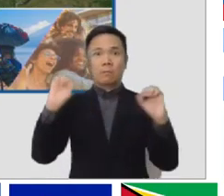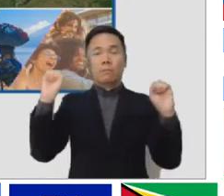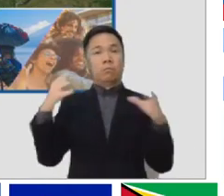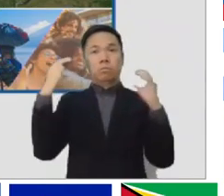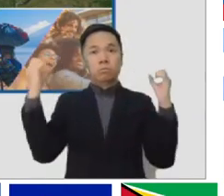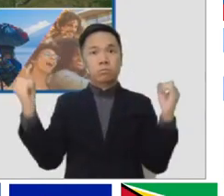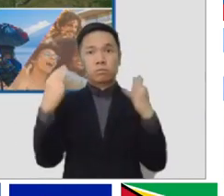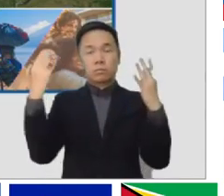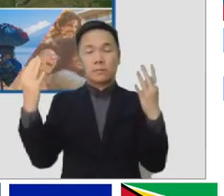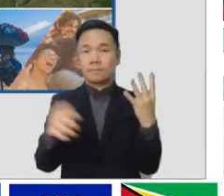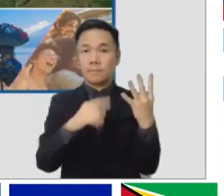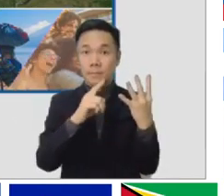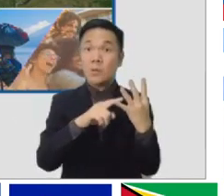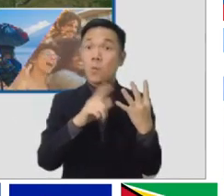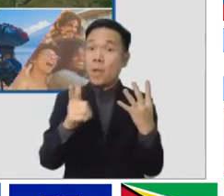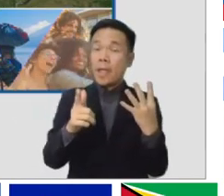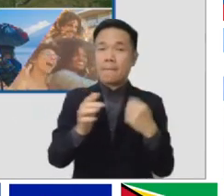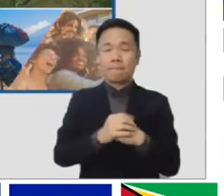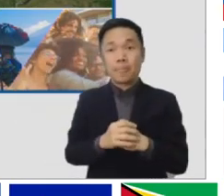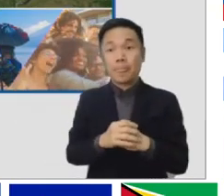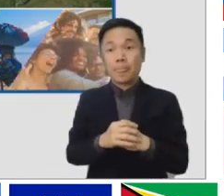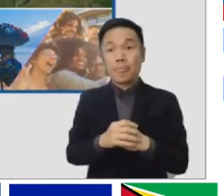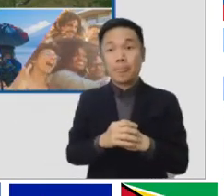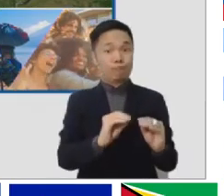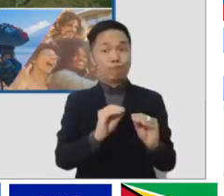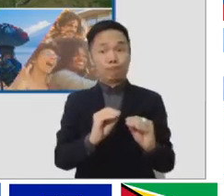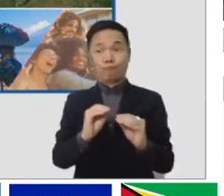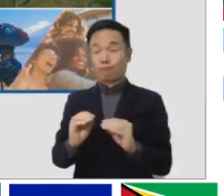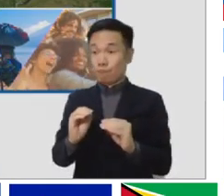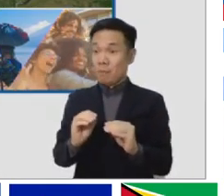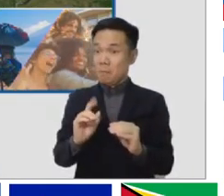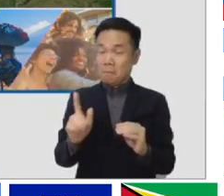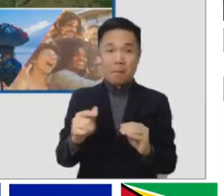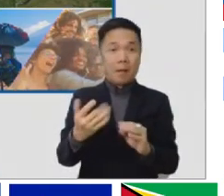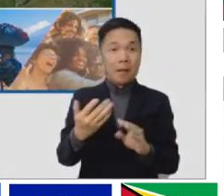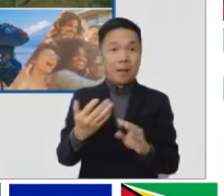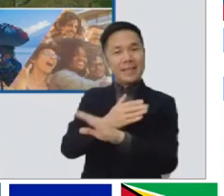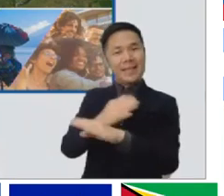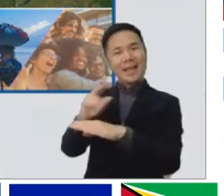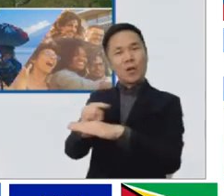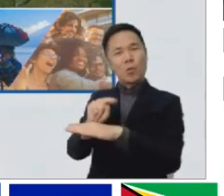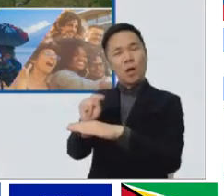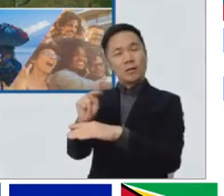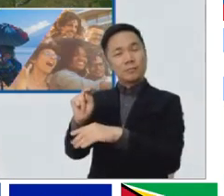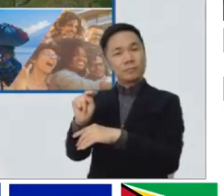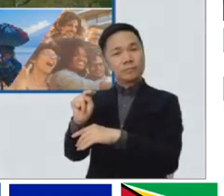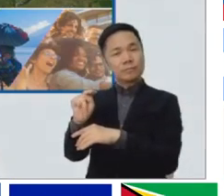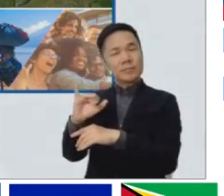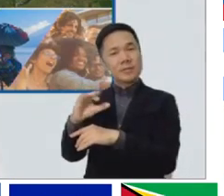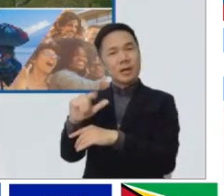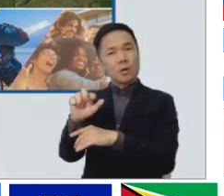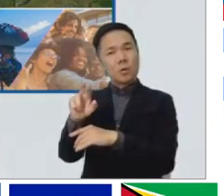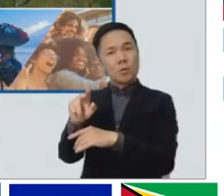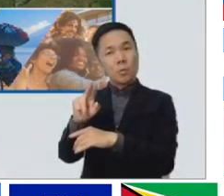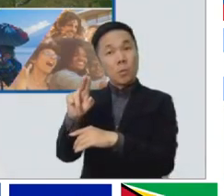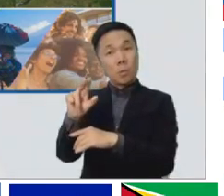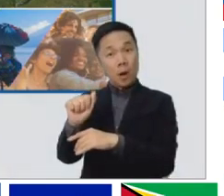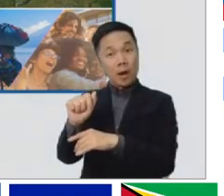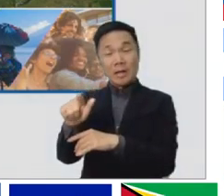drills in each and every one of our countries. For instance, in Nicaragua, we have 4 drills. In other